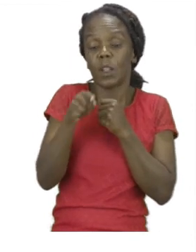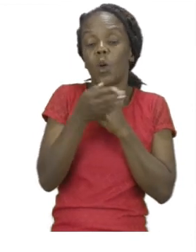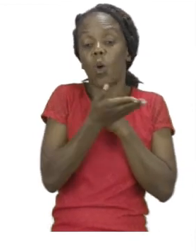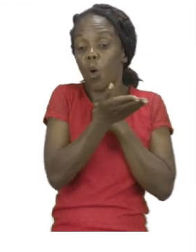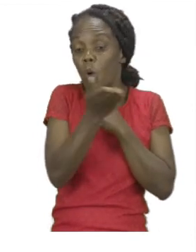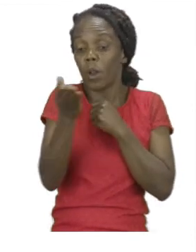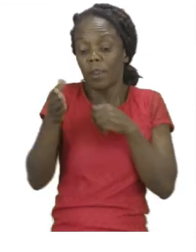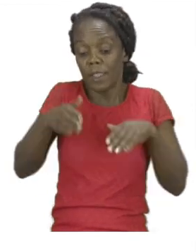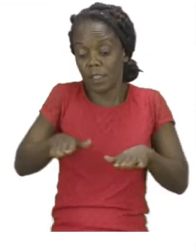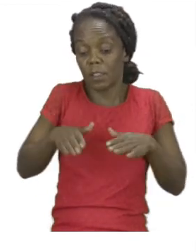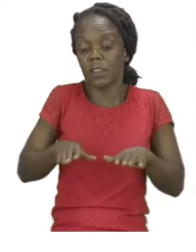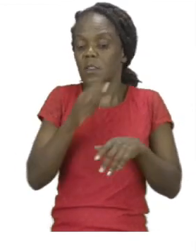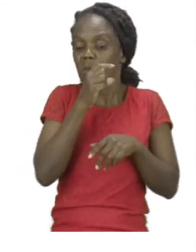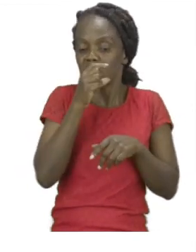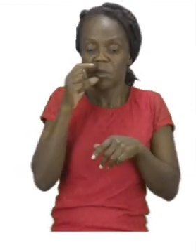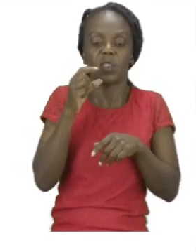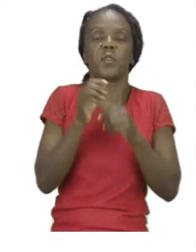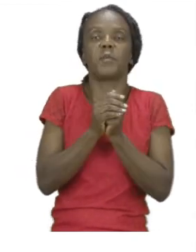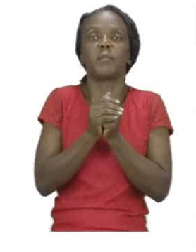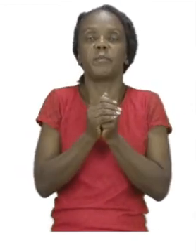Chesrina, and